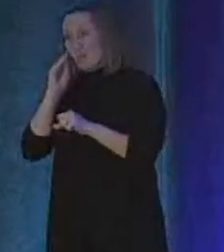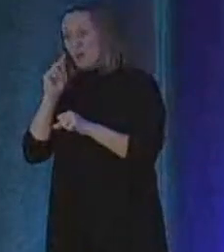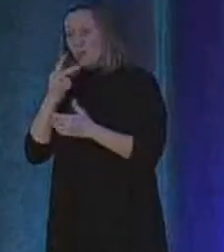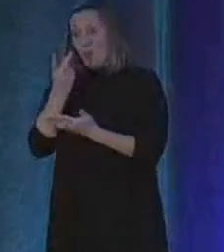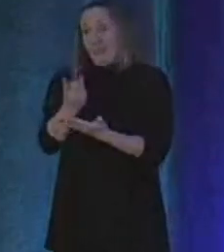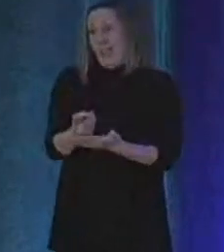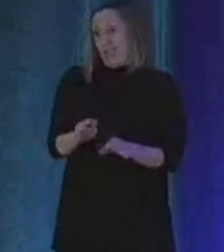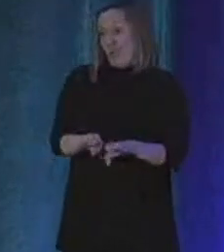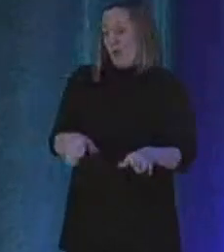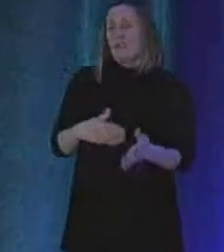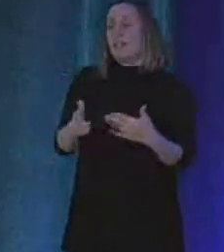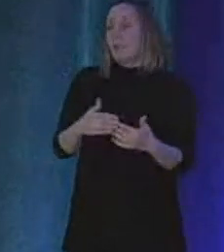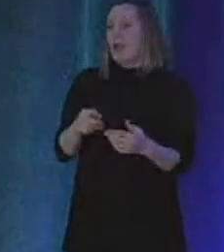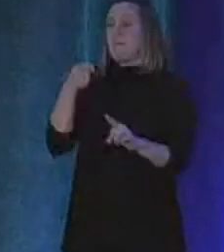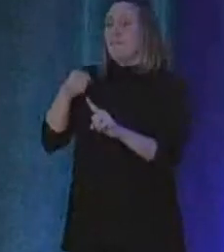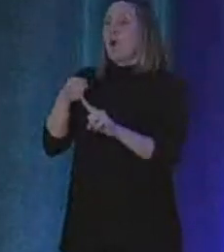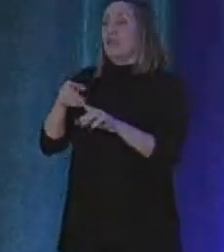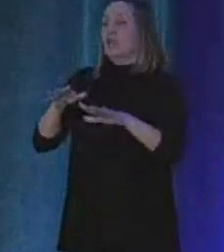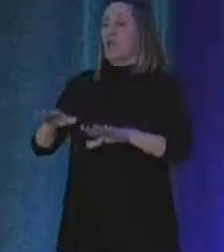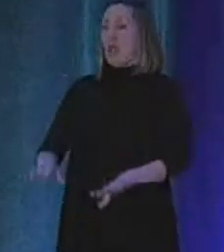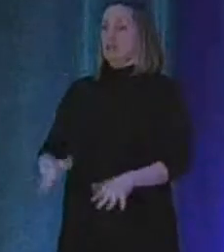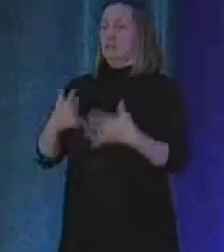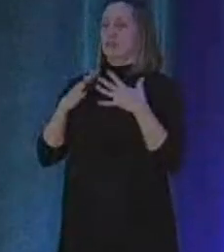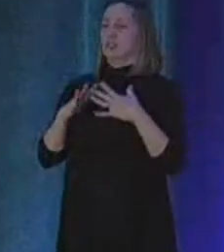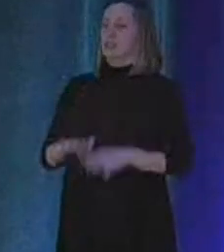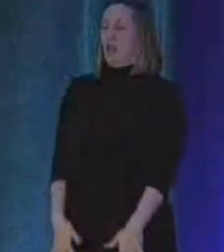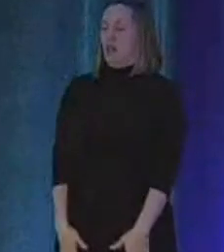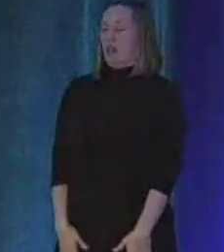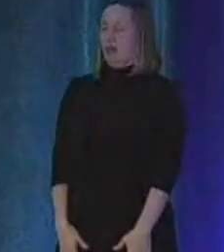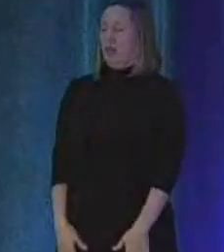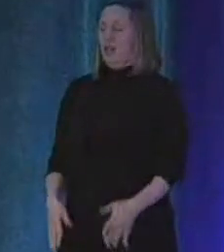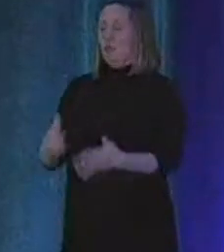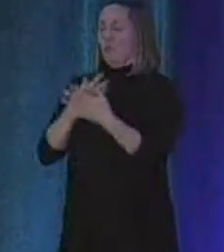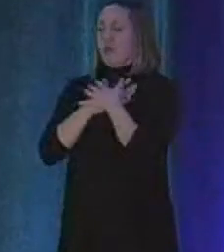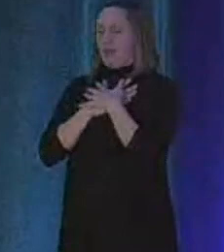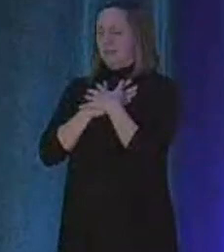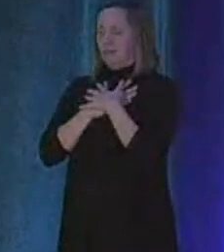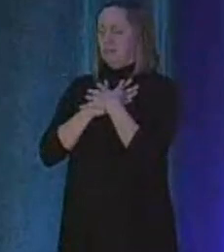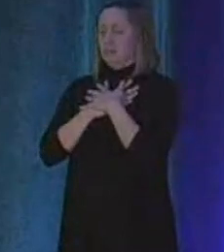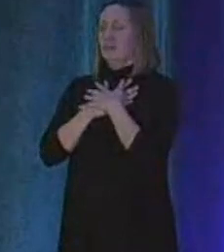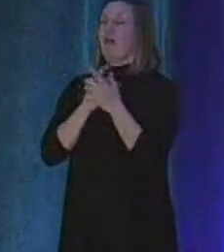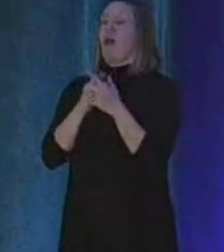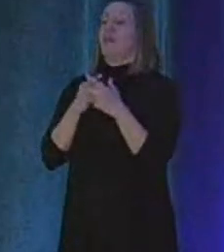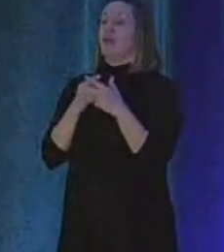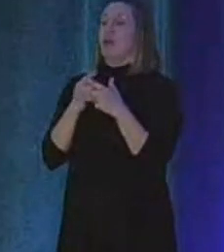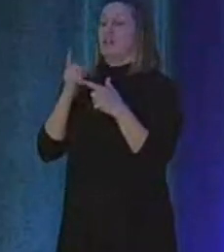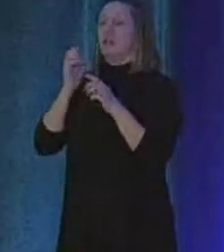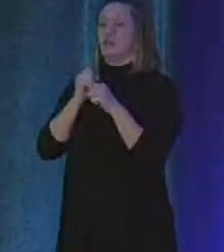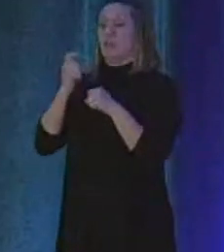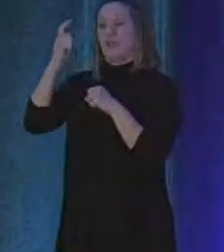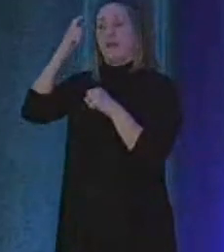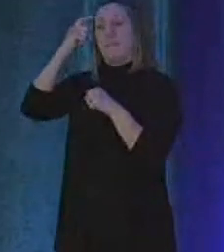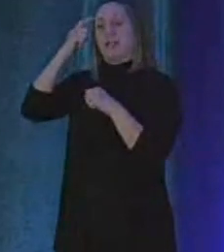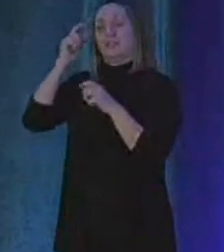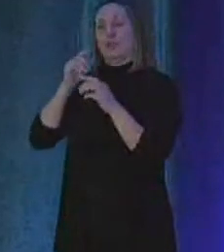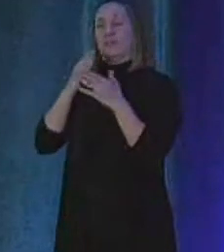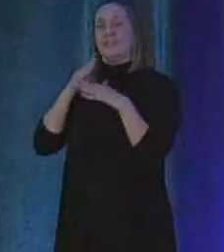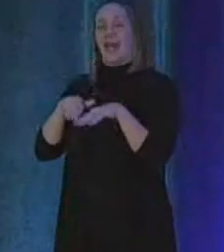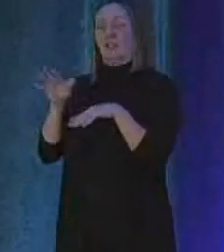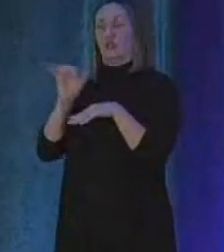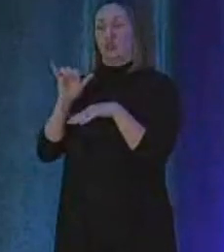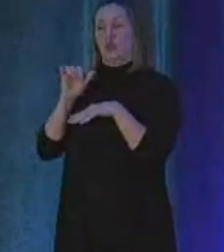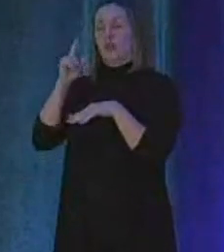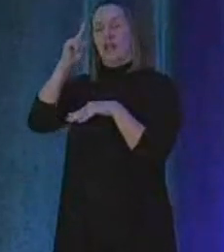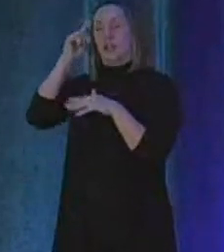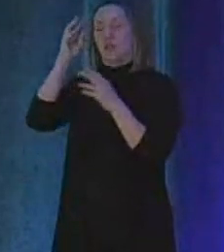Just be physically still. Get relaxed. Then from there, you build the mental silence as well. You'll let your